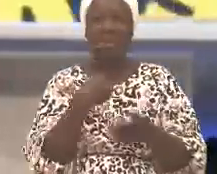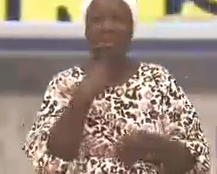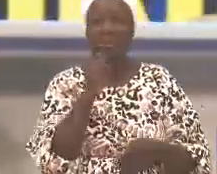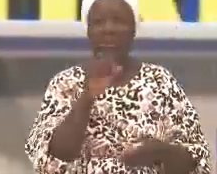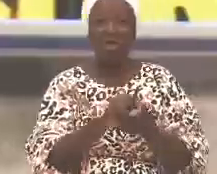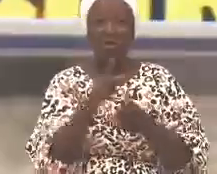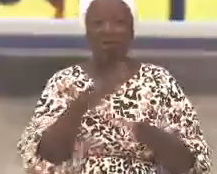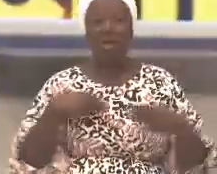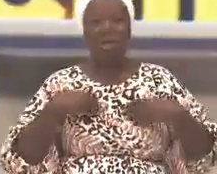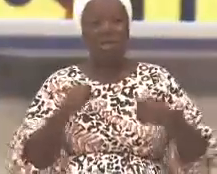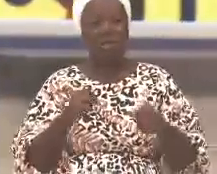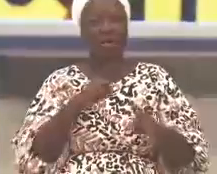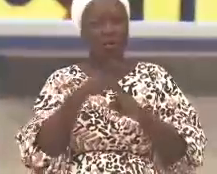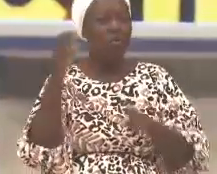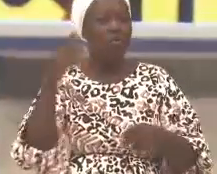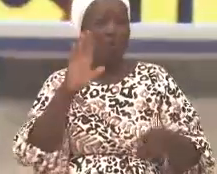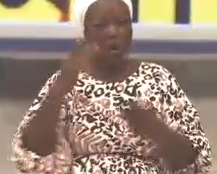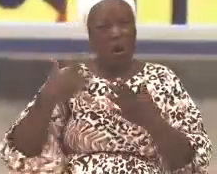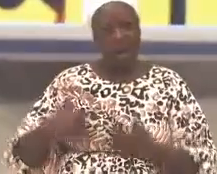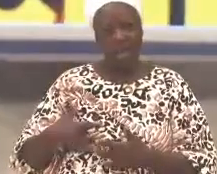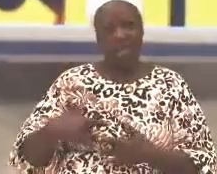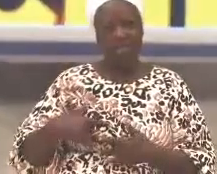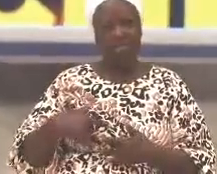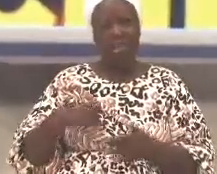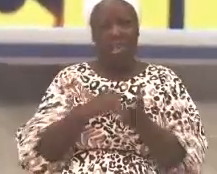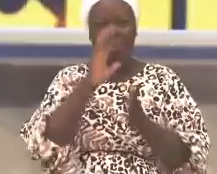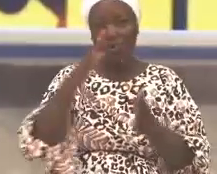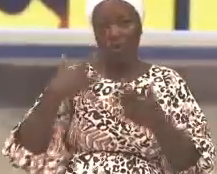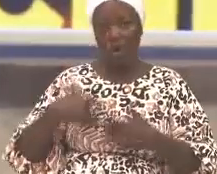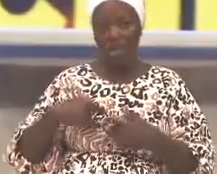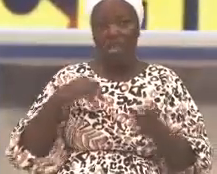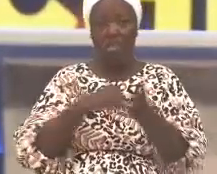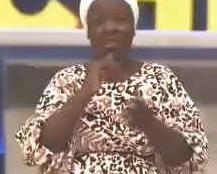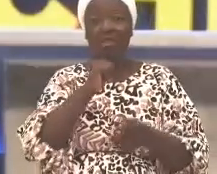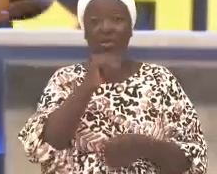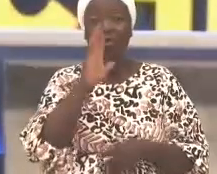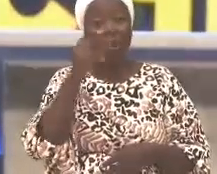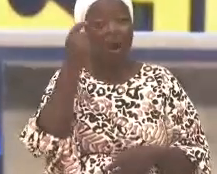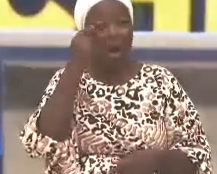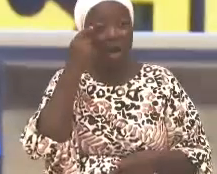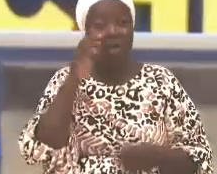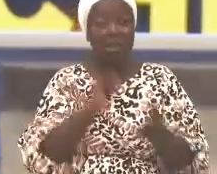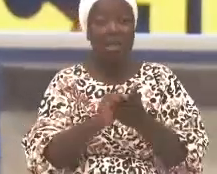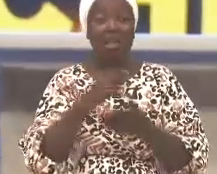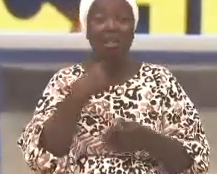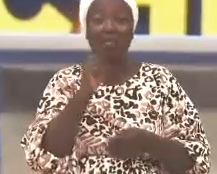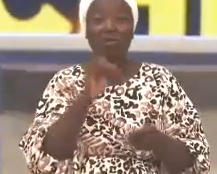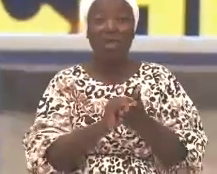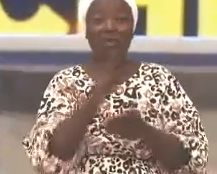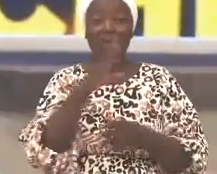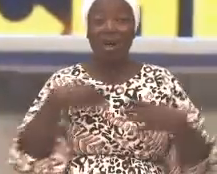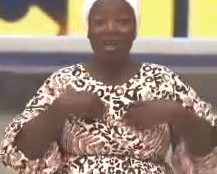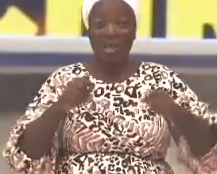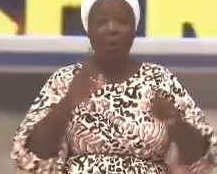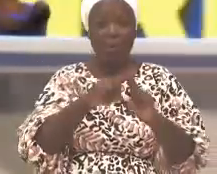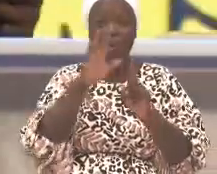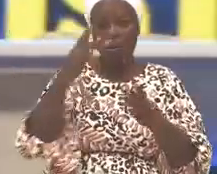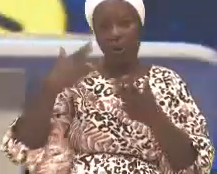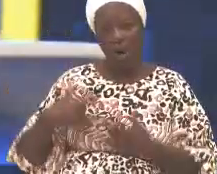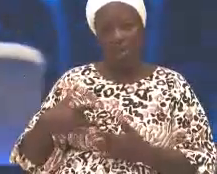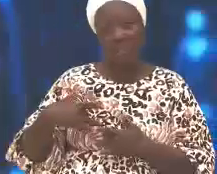your heart. It is not your eyeball that tells you you are healed, your heart. It is